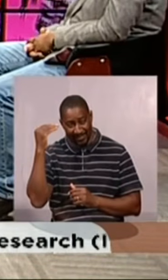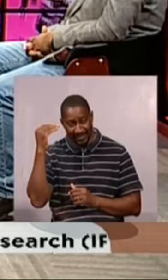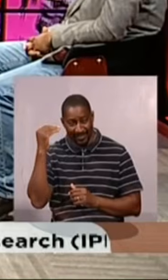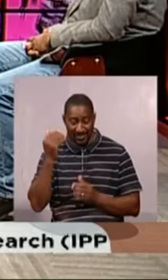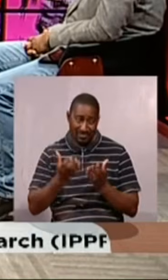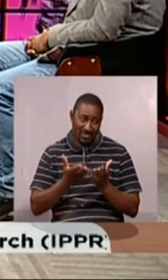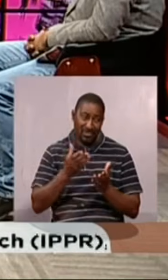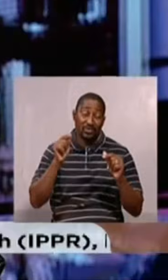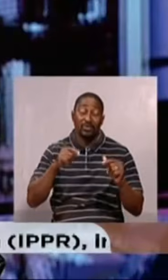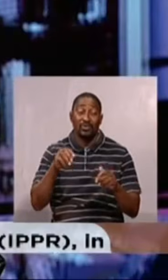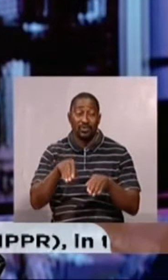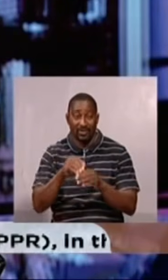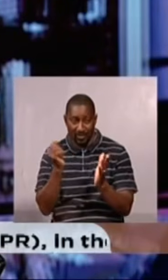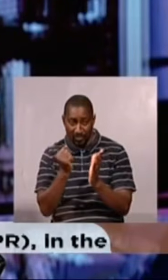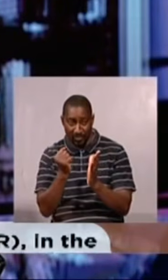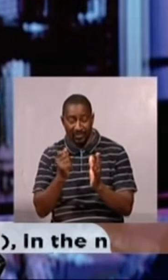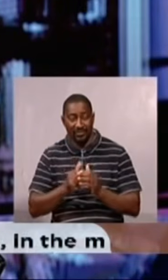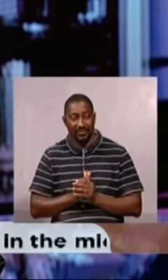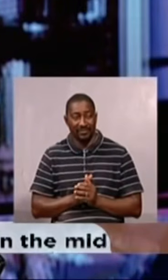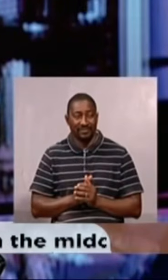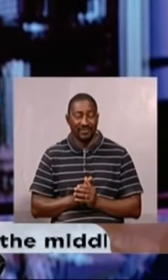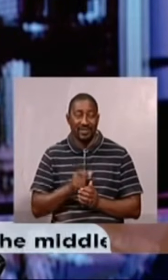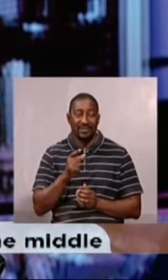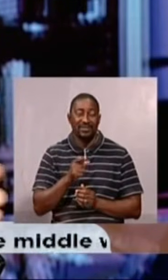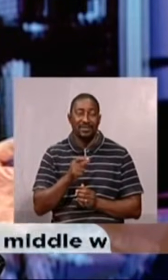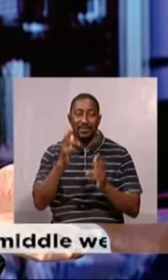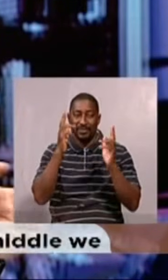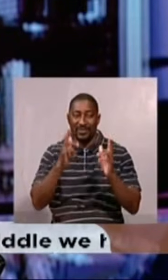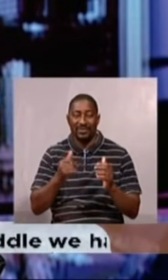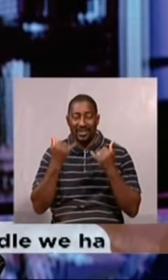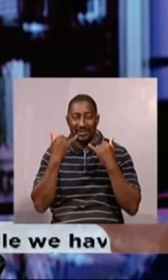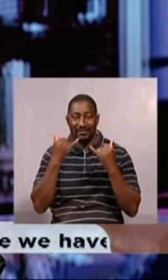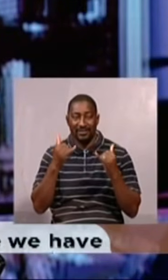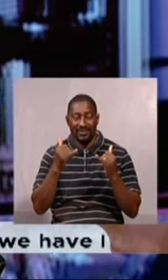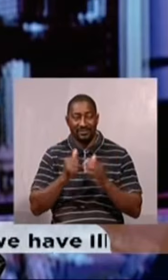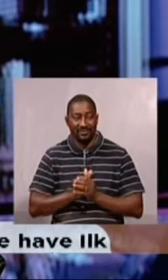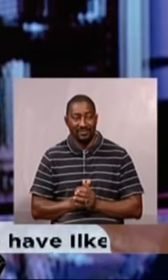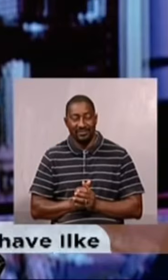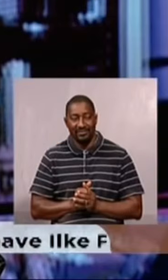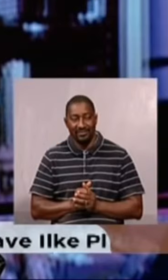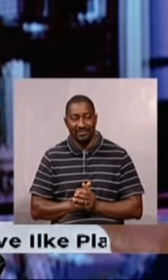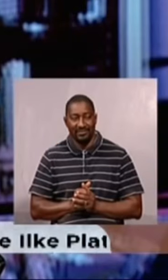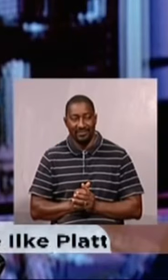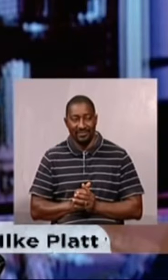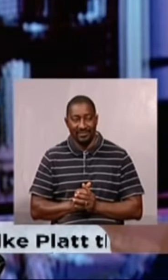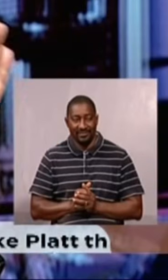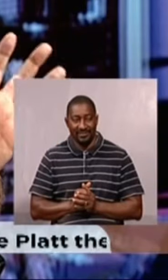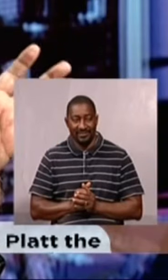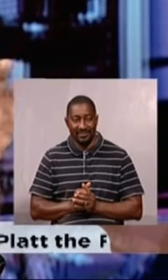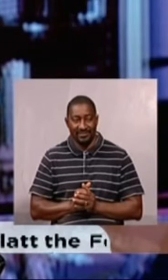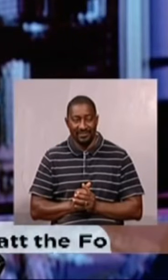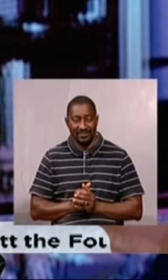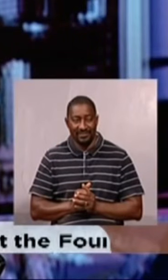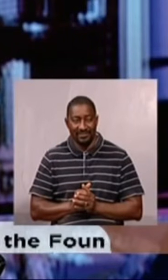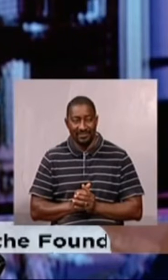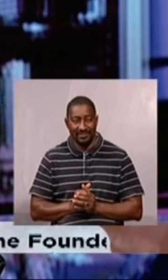get hold of your personal details. And we were just talking earlier about how clever the hackers are now to find ways of getting